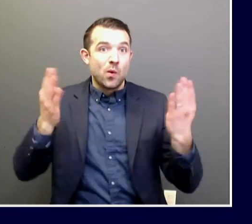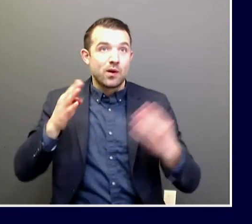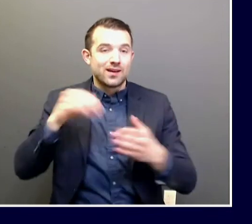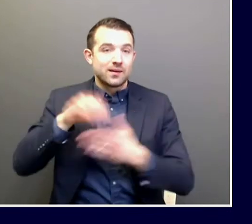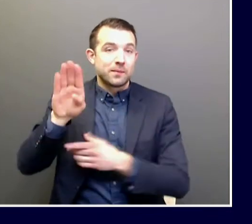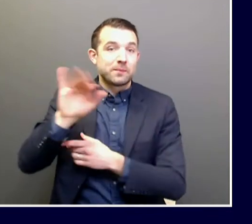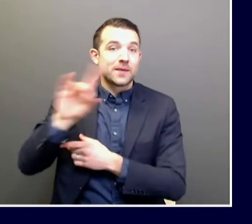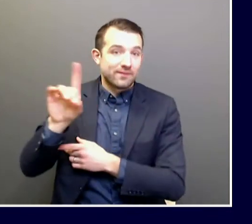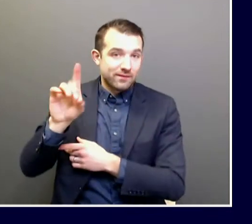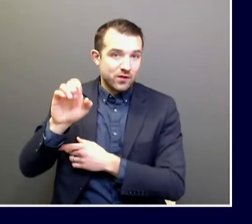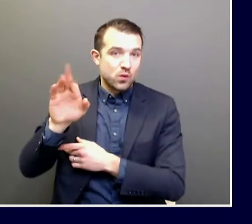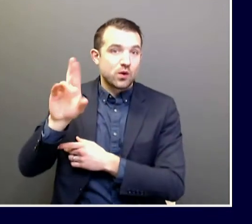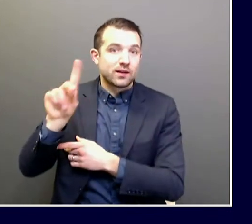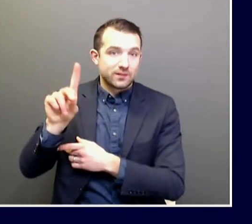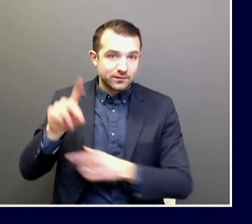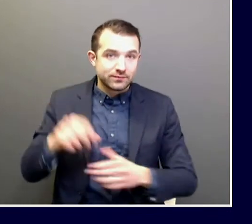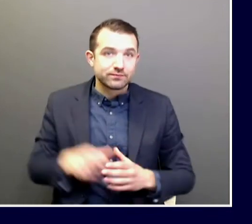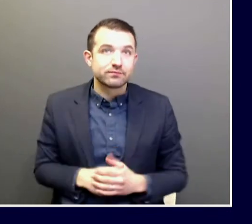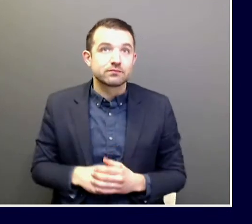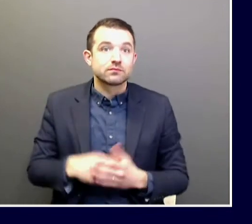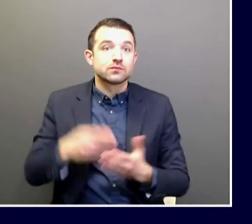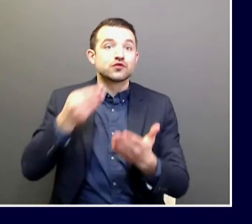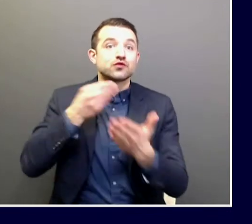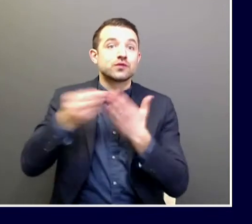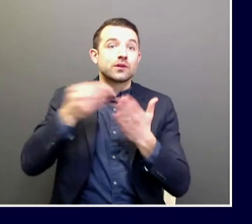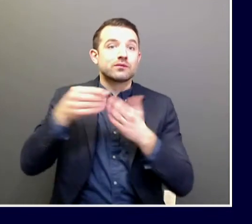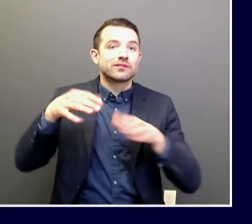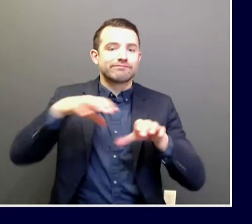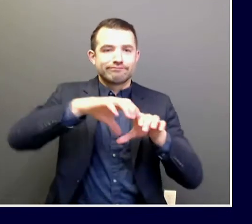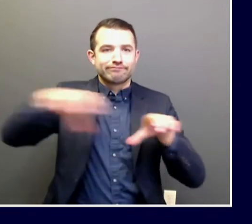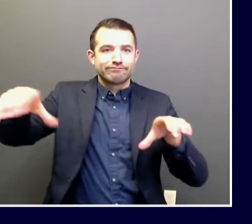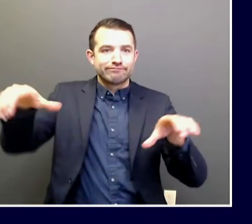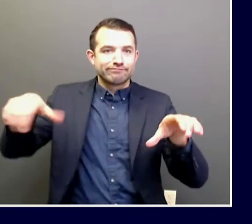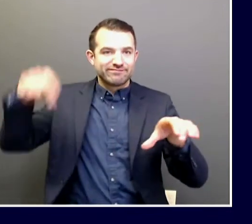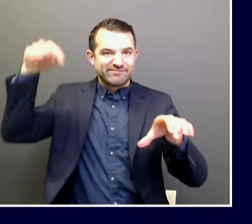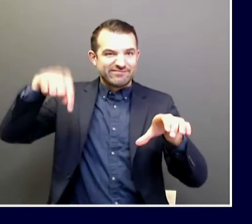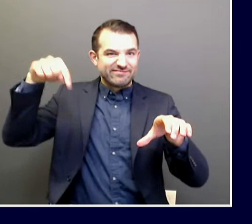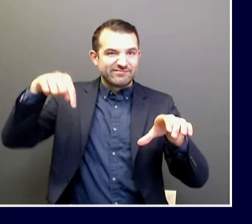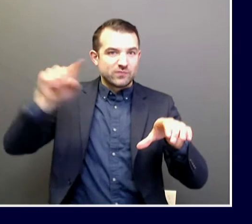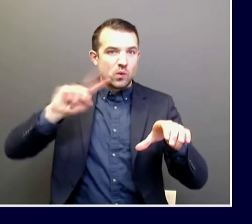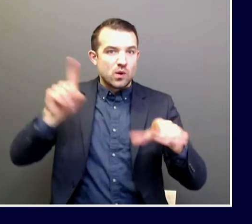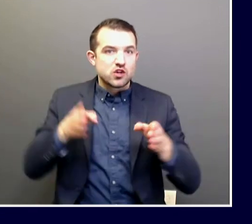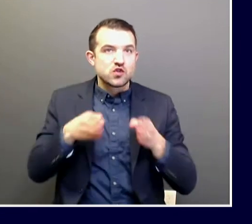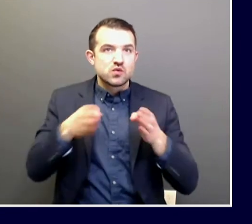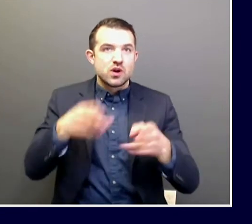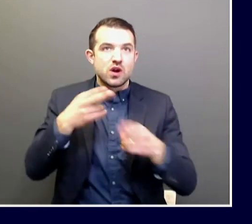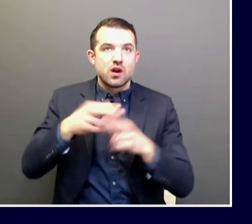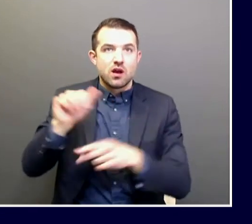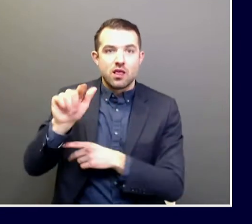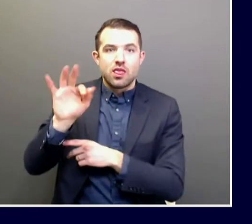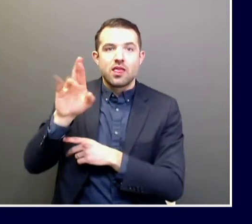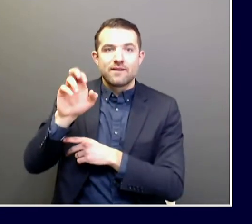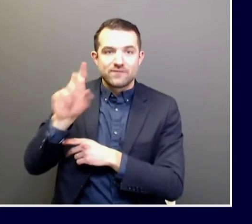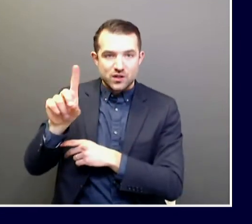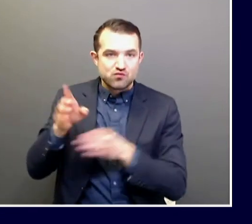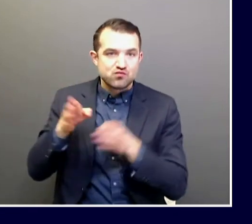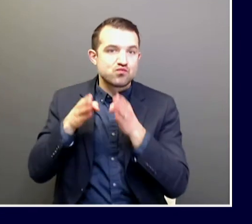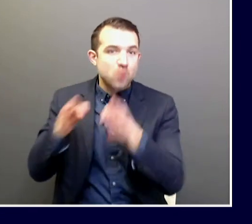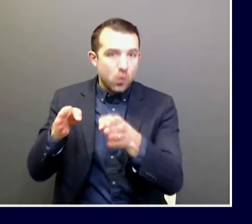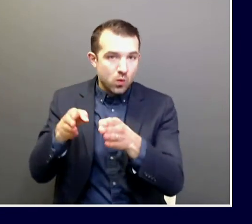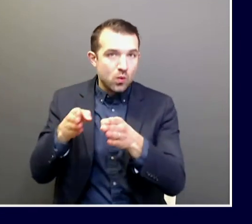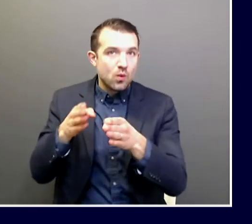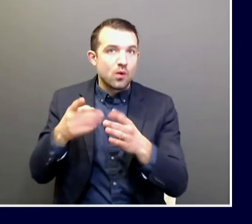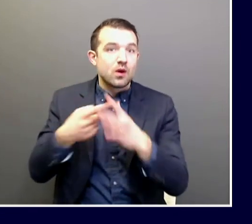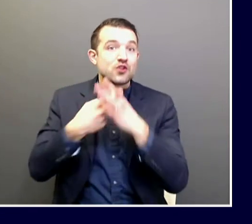on Alfred Street. And starting tomorrow, it will be open Monday through Friday from 10 a.m. until 4